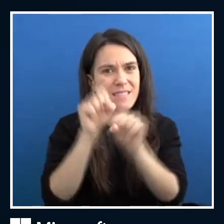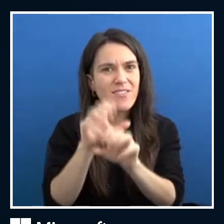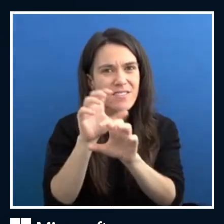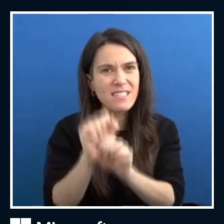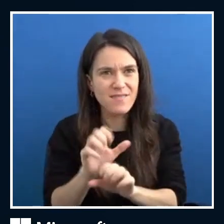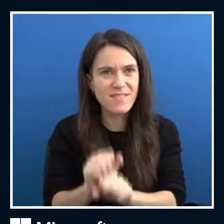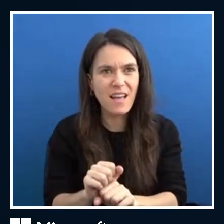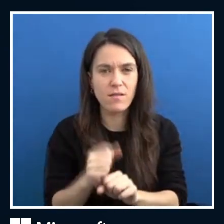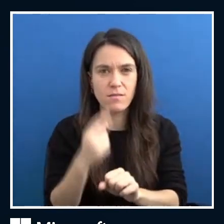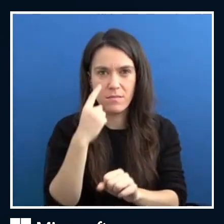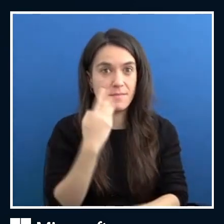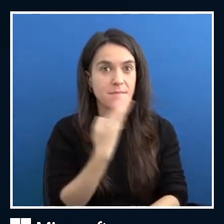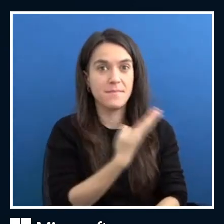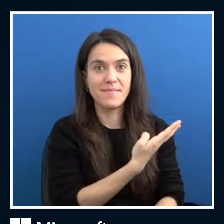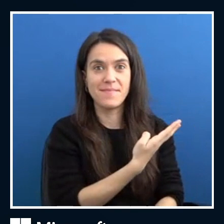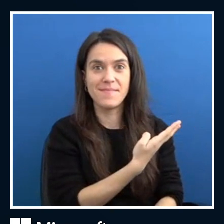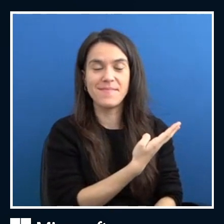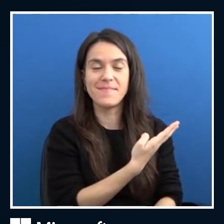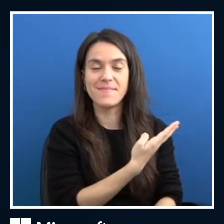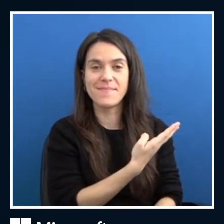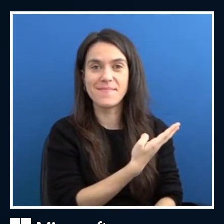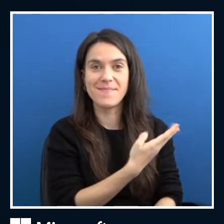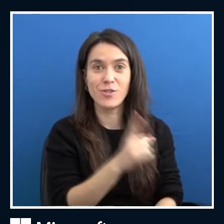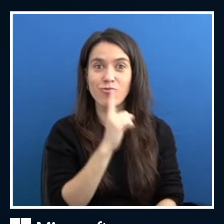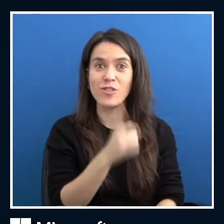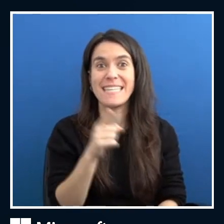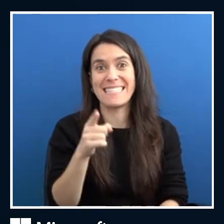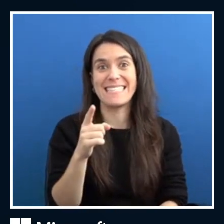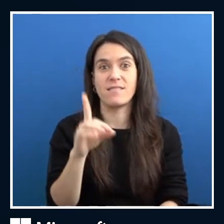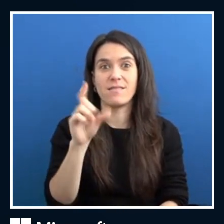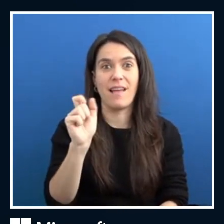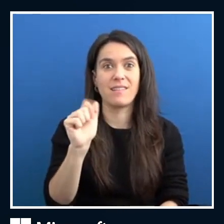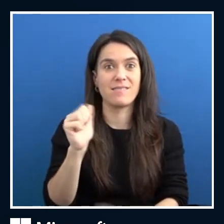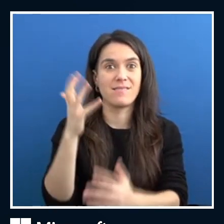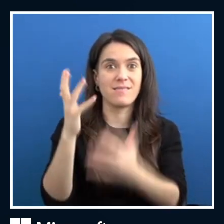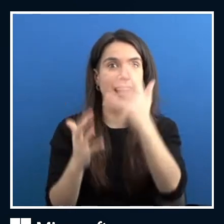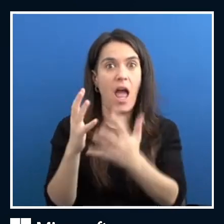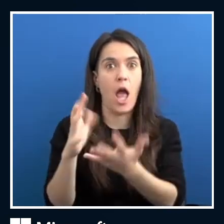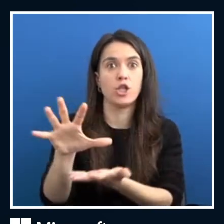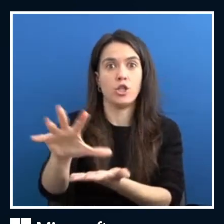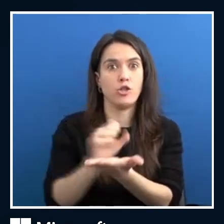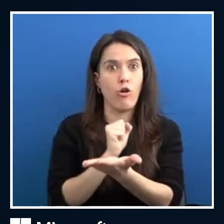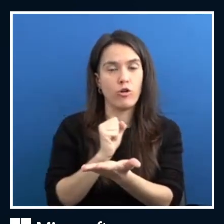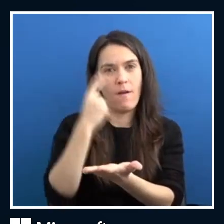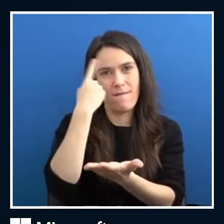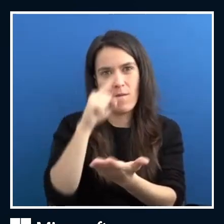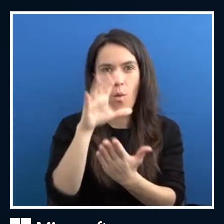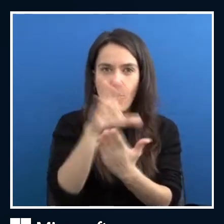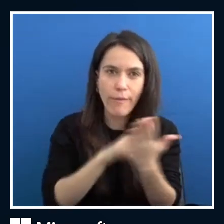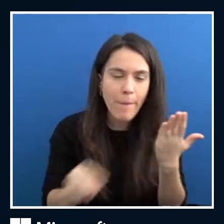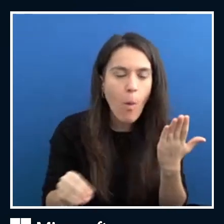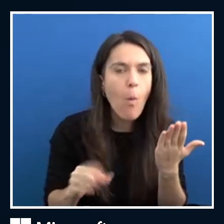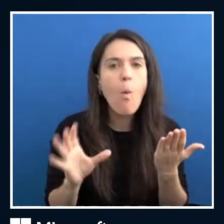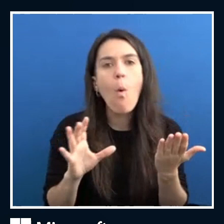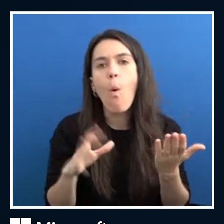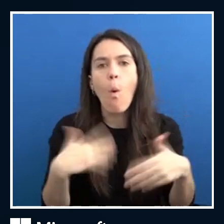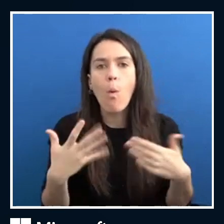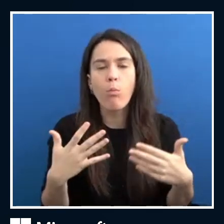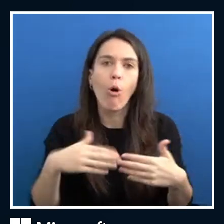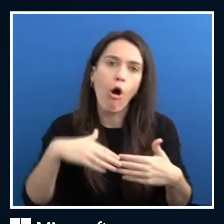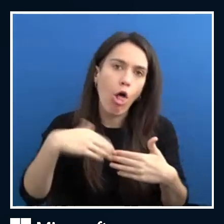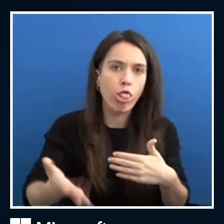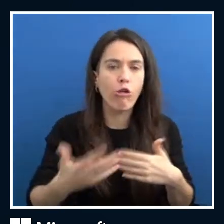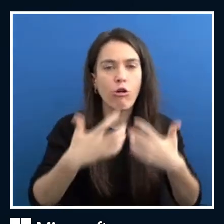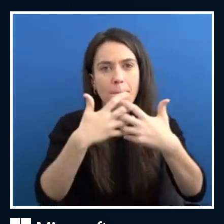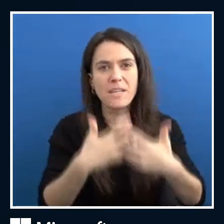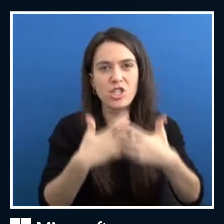in that way, you can use that as a data source for reporting, or even do for other machine learning projects that you